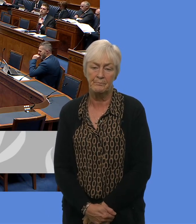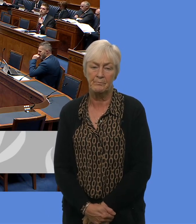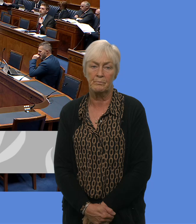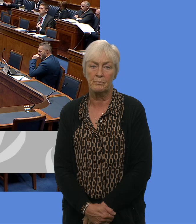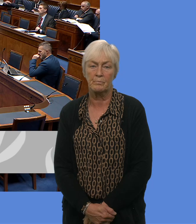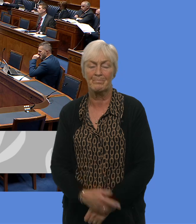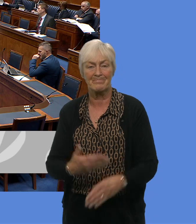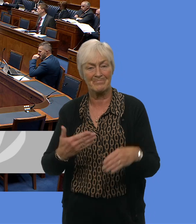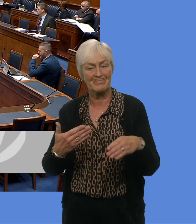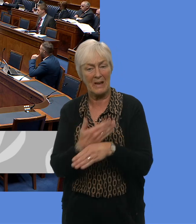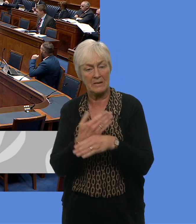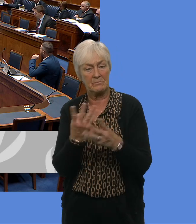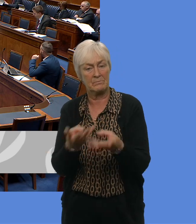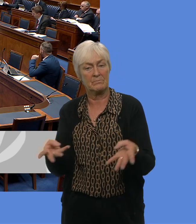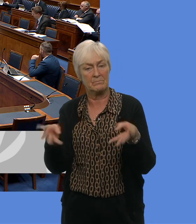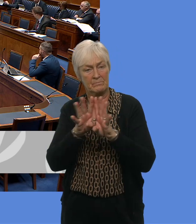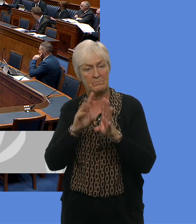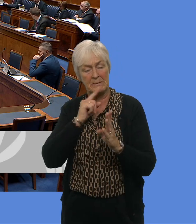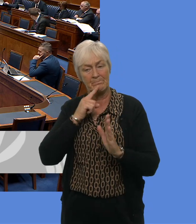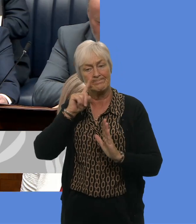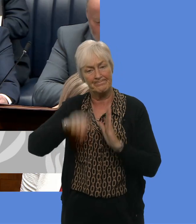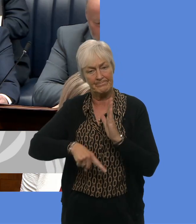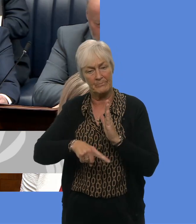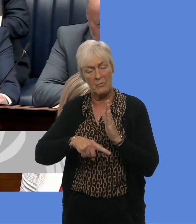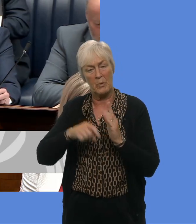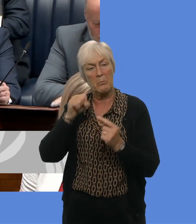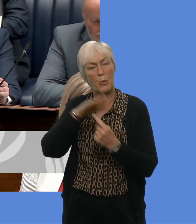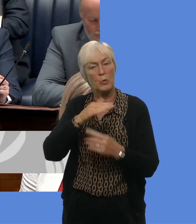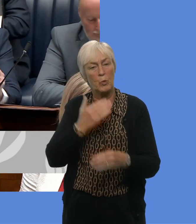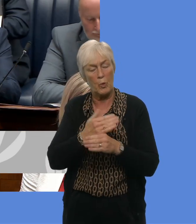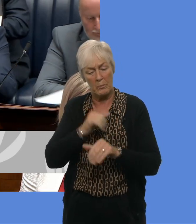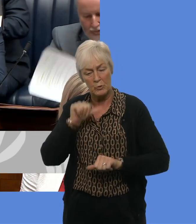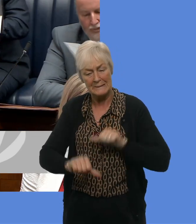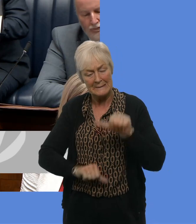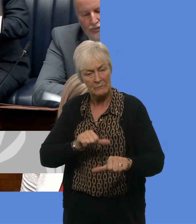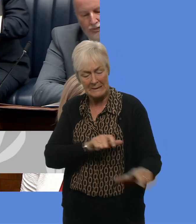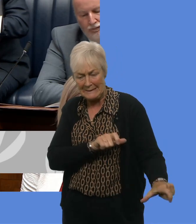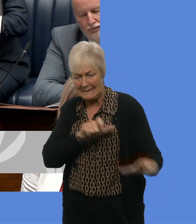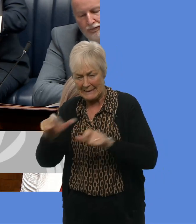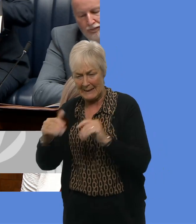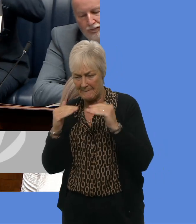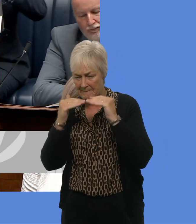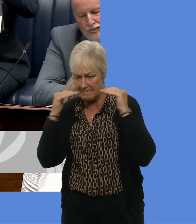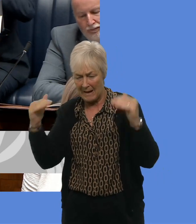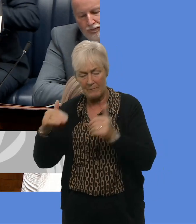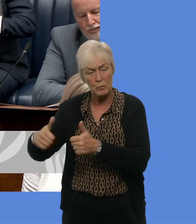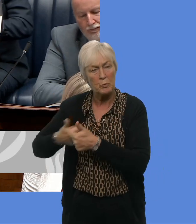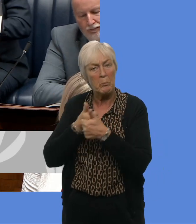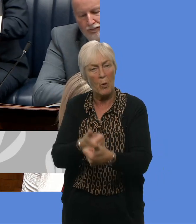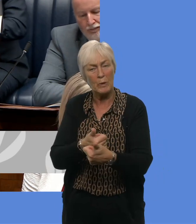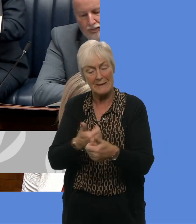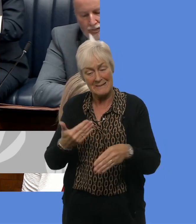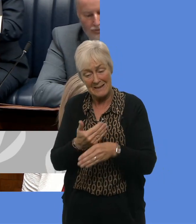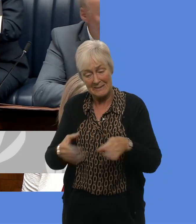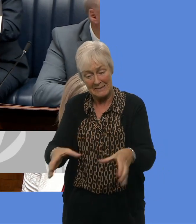A task force has been commissioned to progress this important work. In the pursuit of consistency and equity of support, the task force held